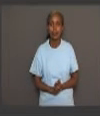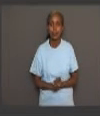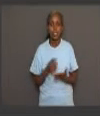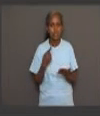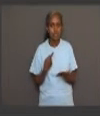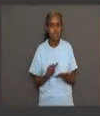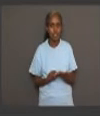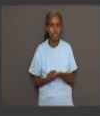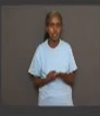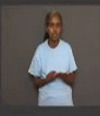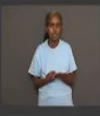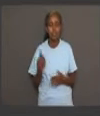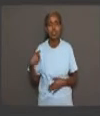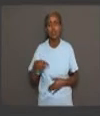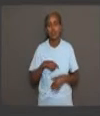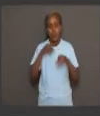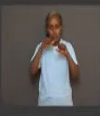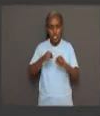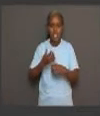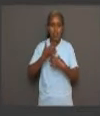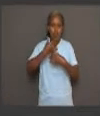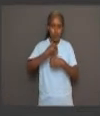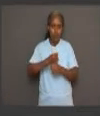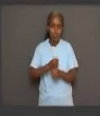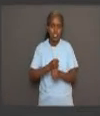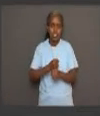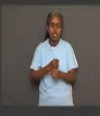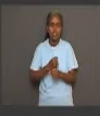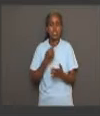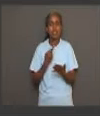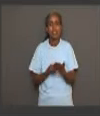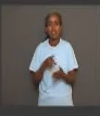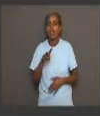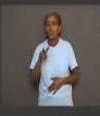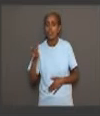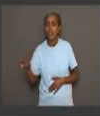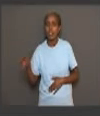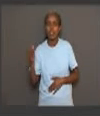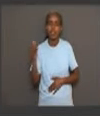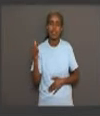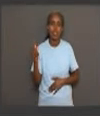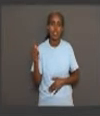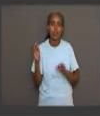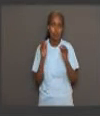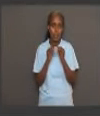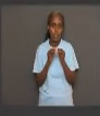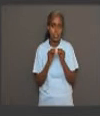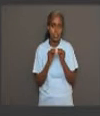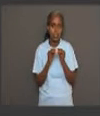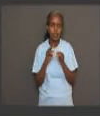Then we can conclude that vector A